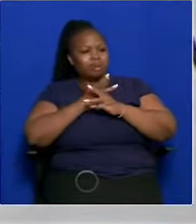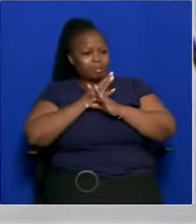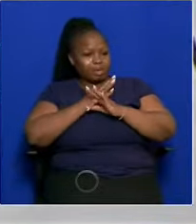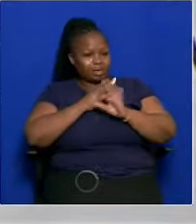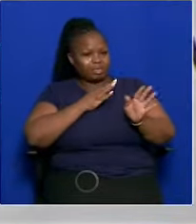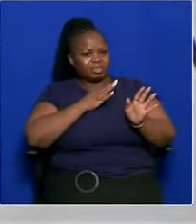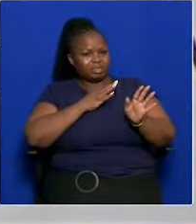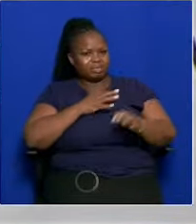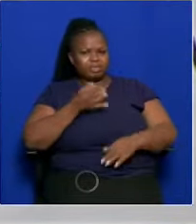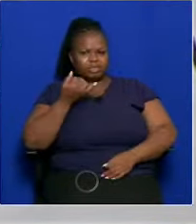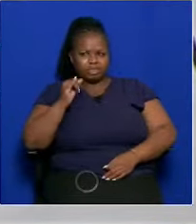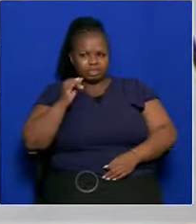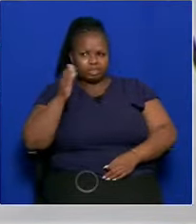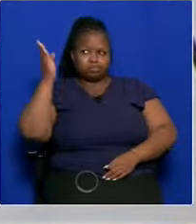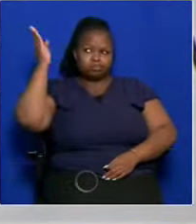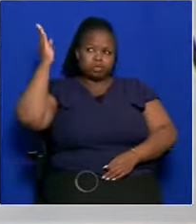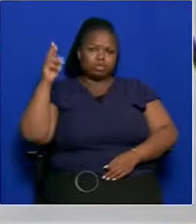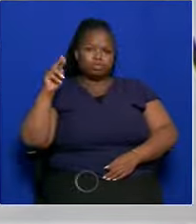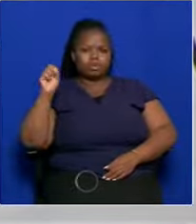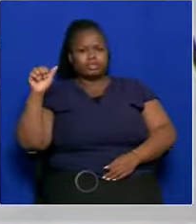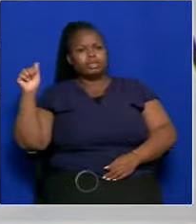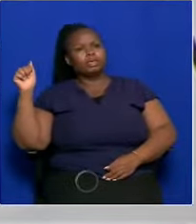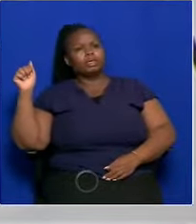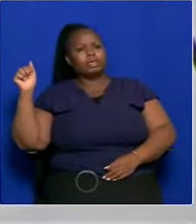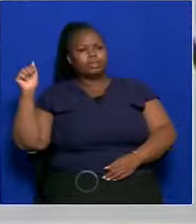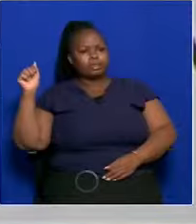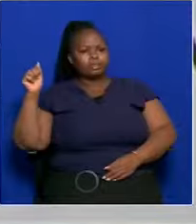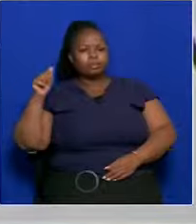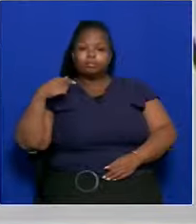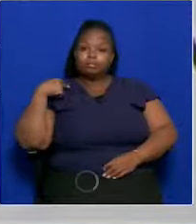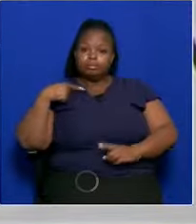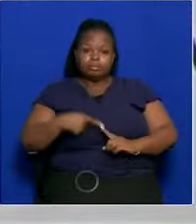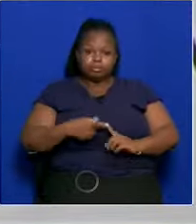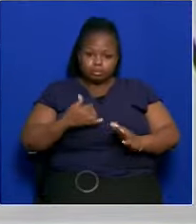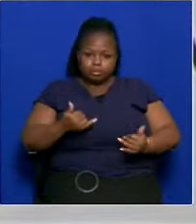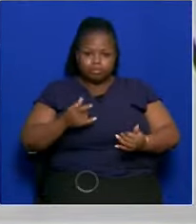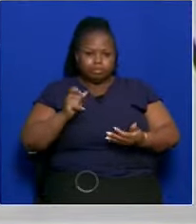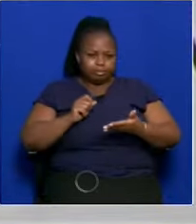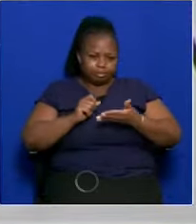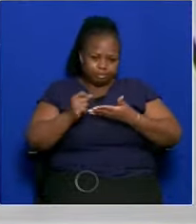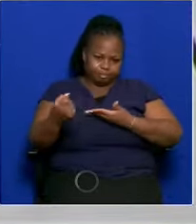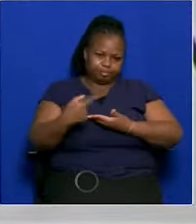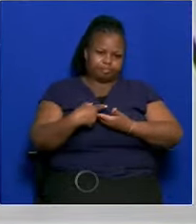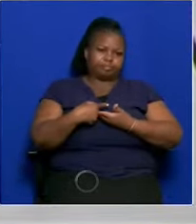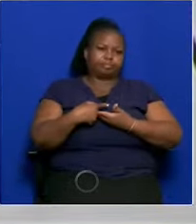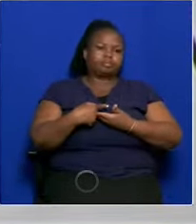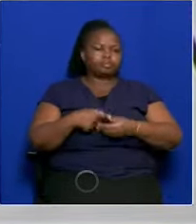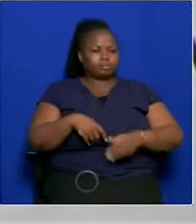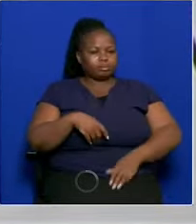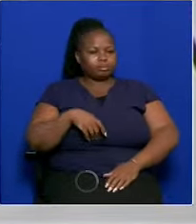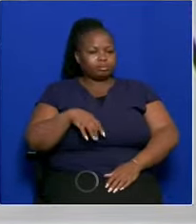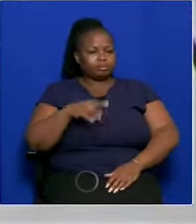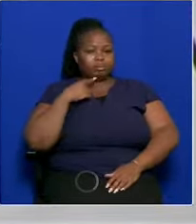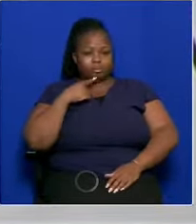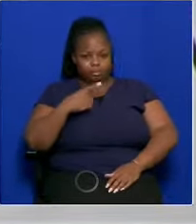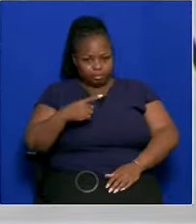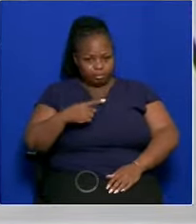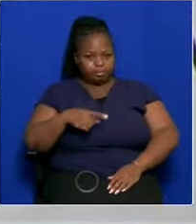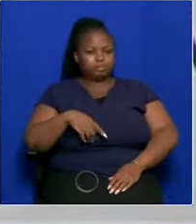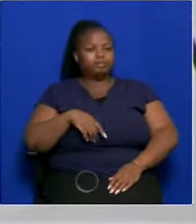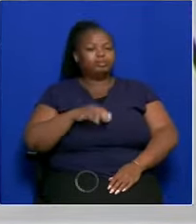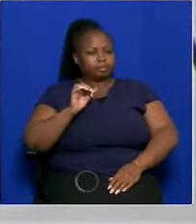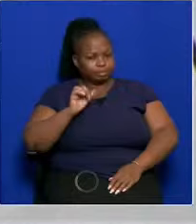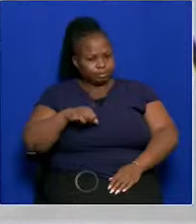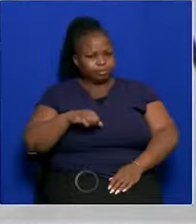the USA. And even now, she sent a message after I testified to say, yes, I want you